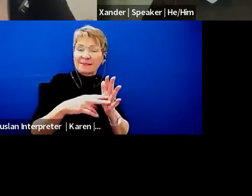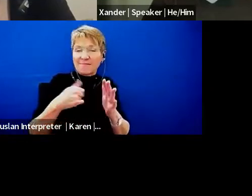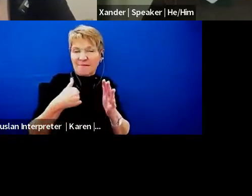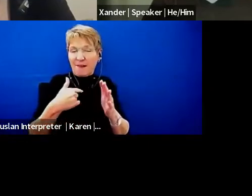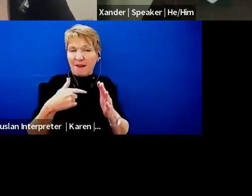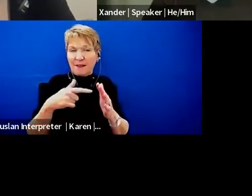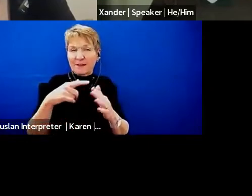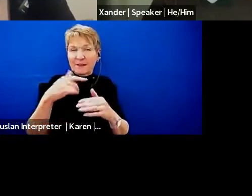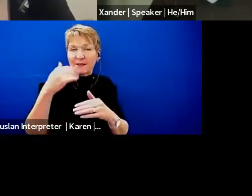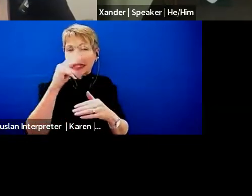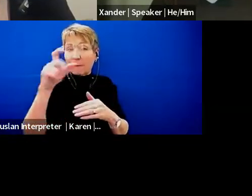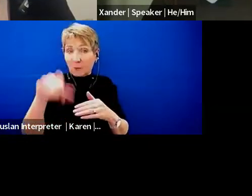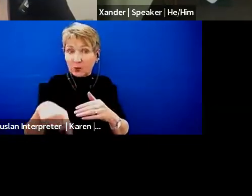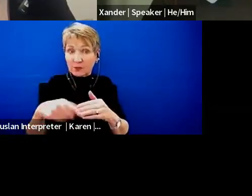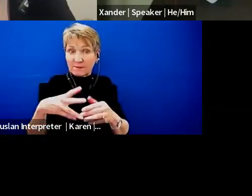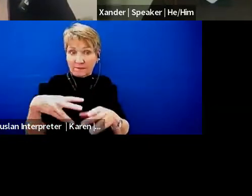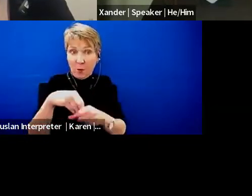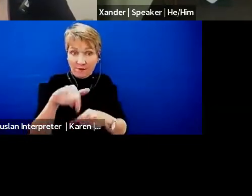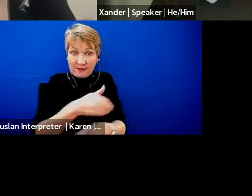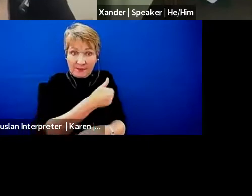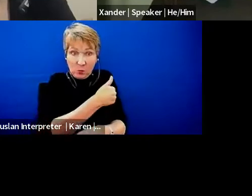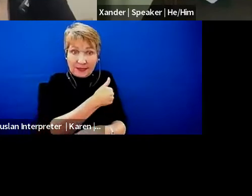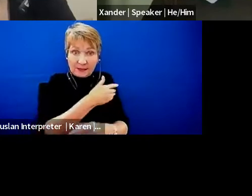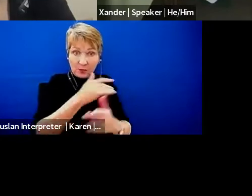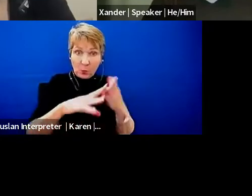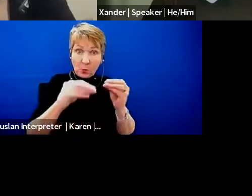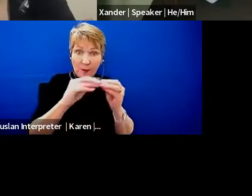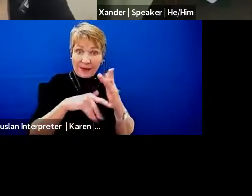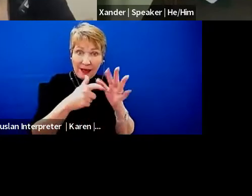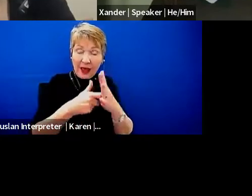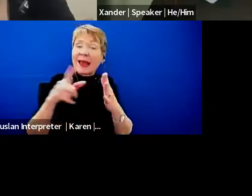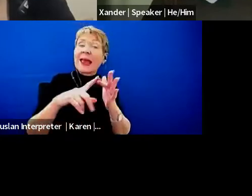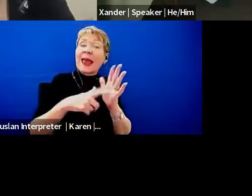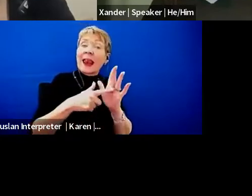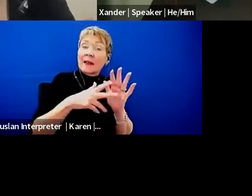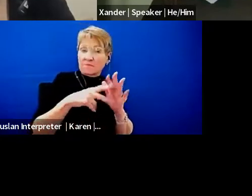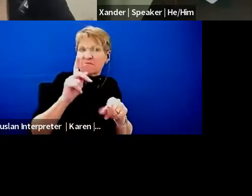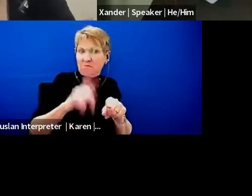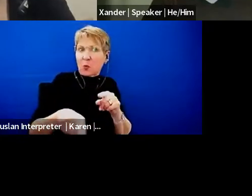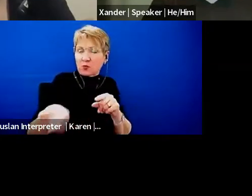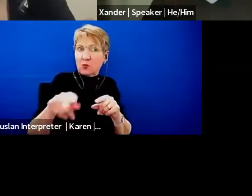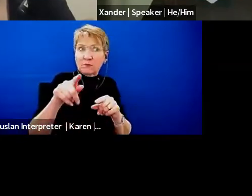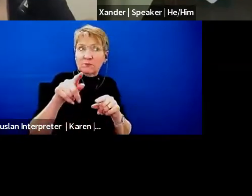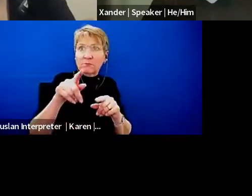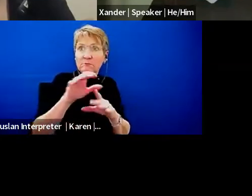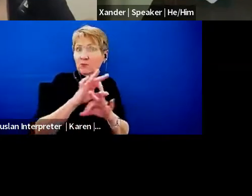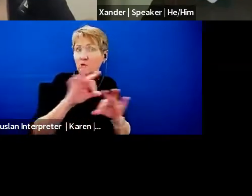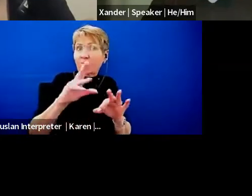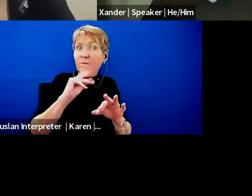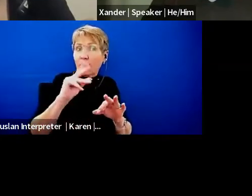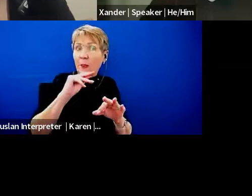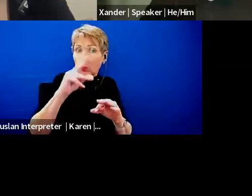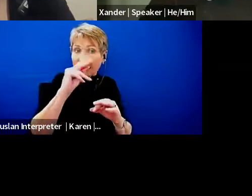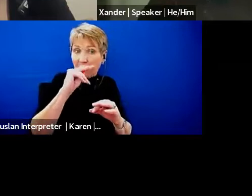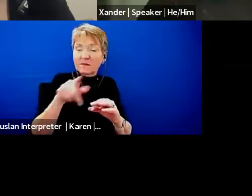big discussion because Ellen was largely nonverbal when she was little, and she remembers that experience and